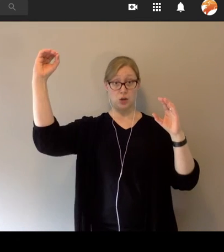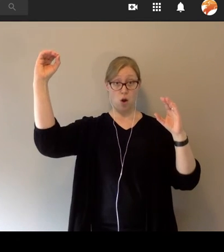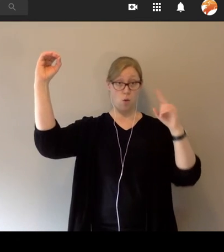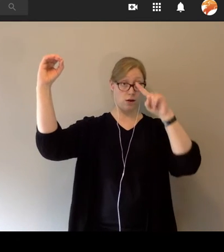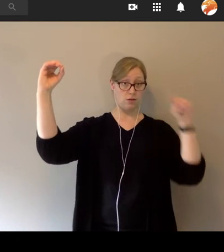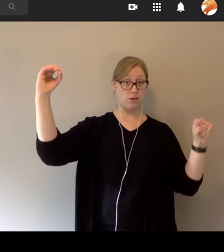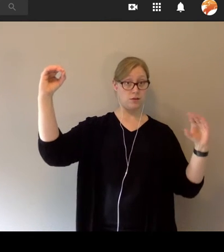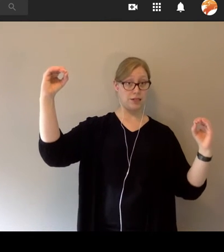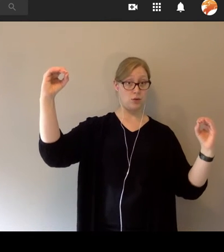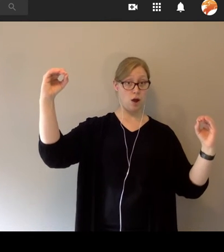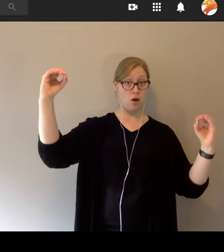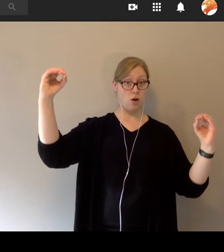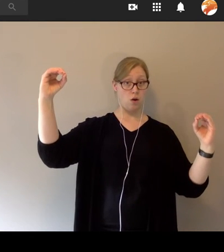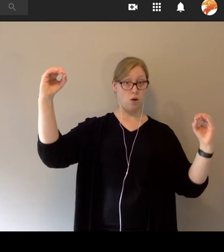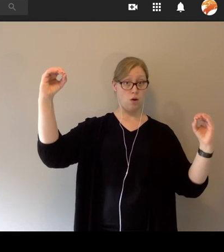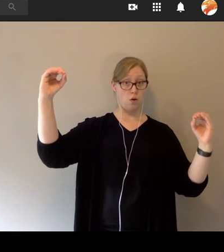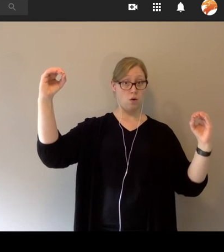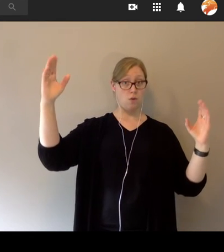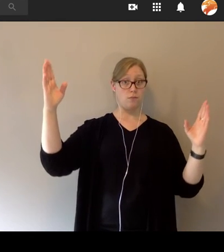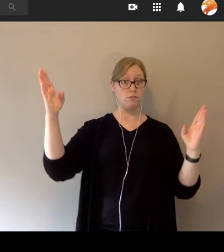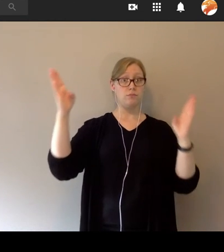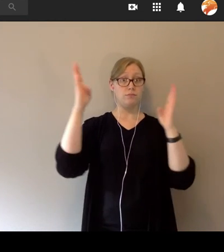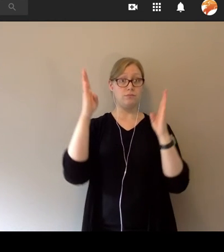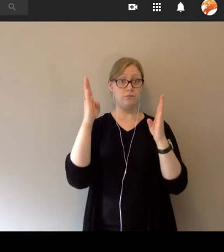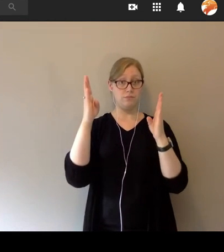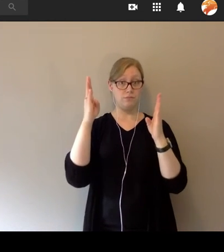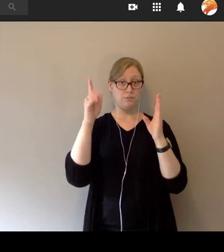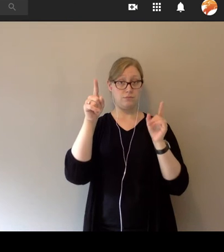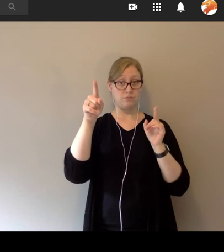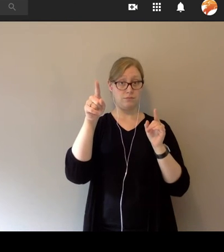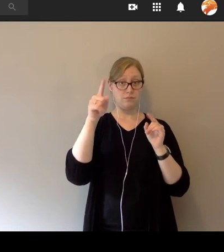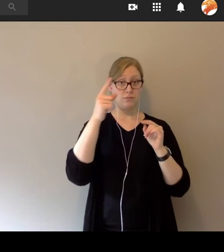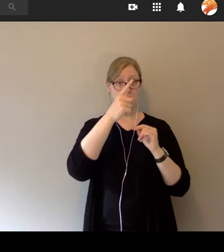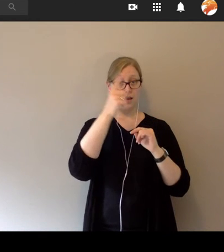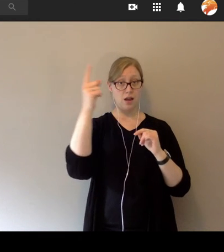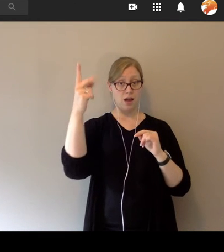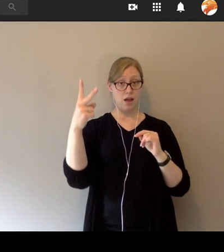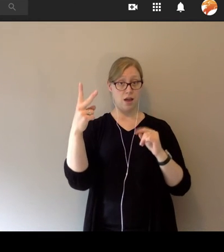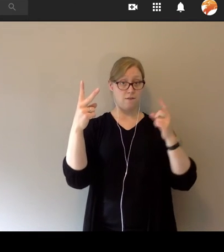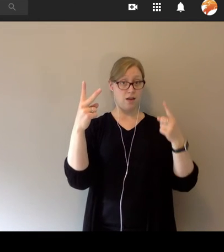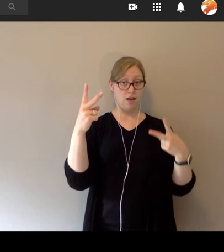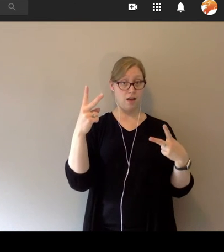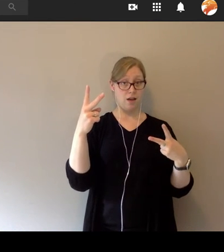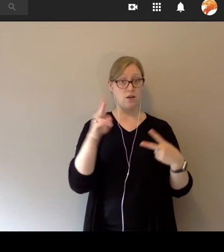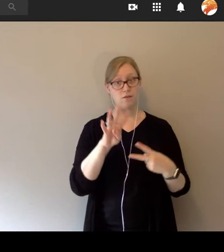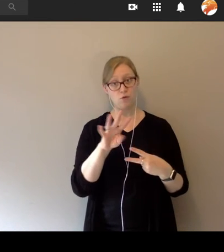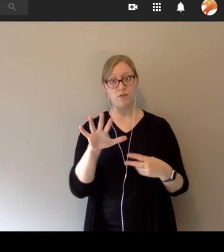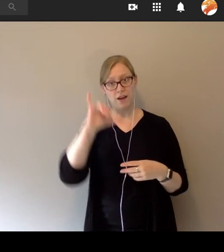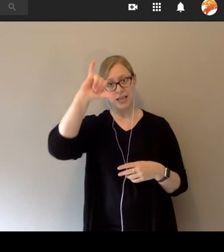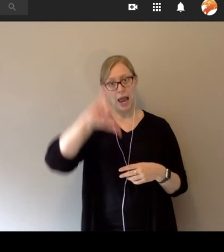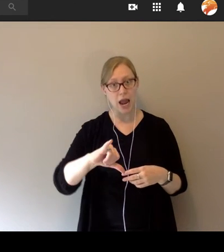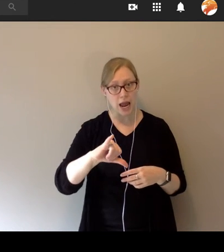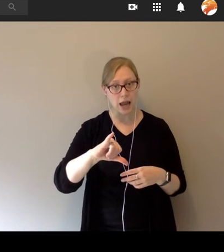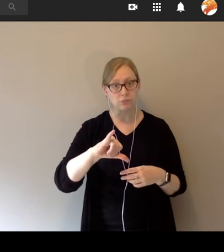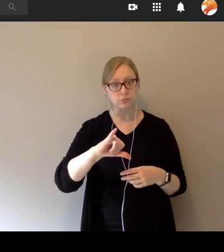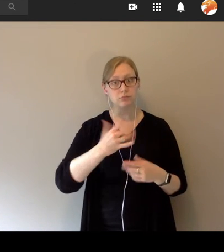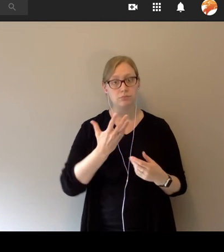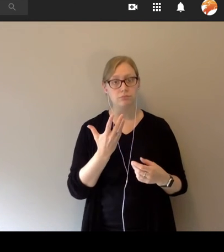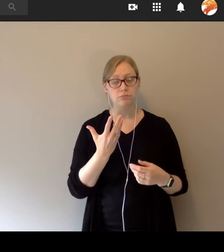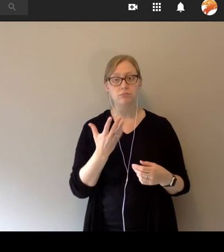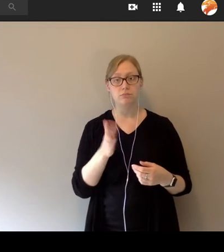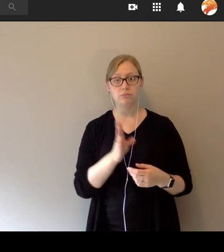cosine of 60, so this would be a half. Of course, the 45 is its own complement, so it's got the same sine